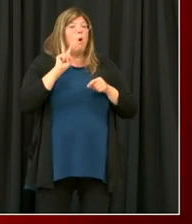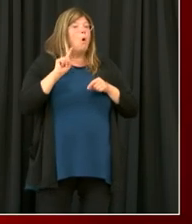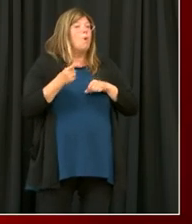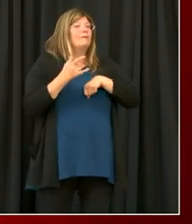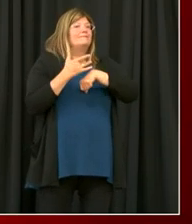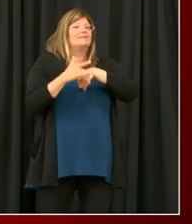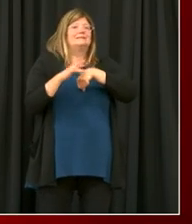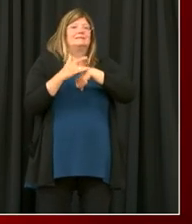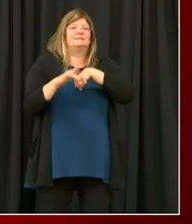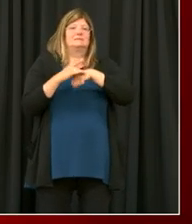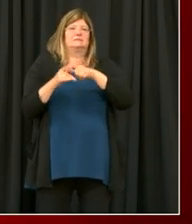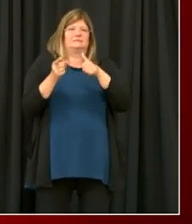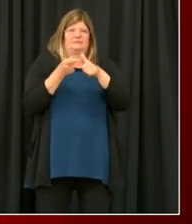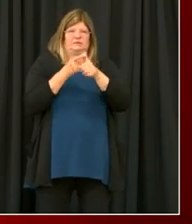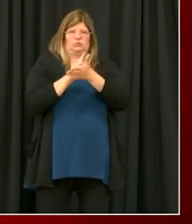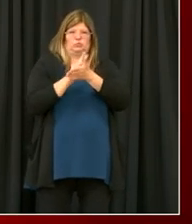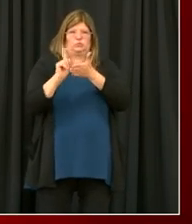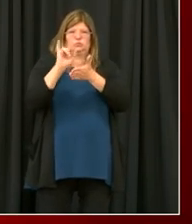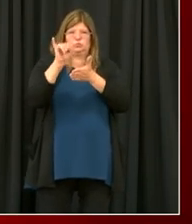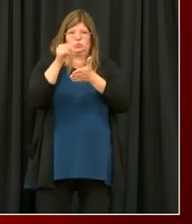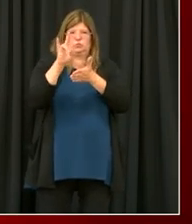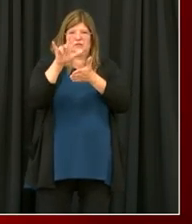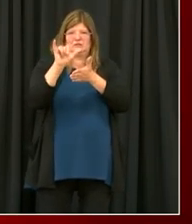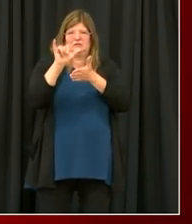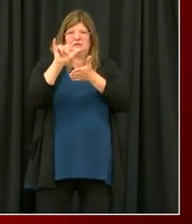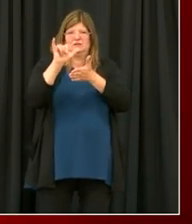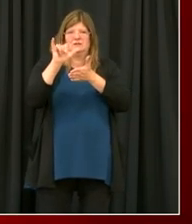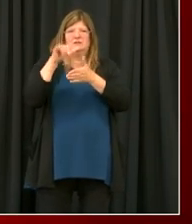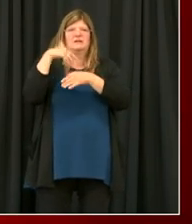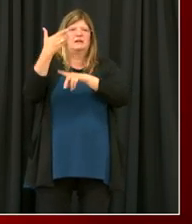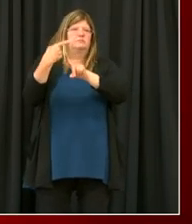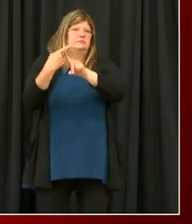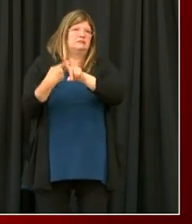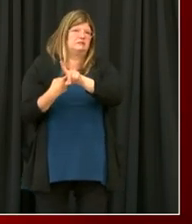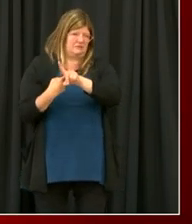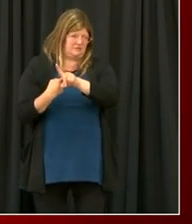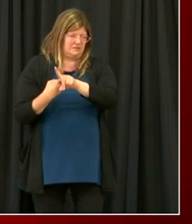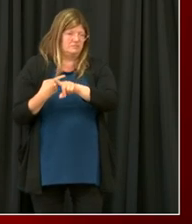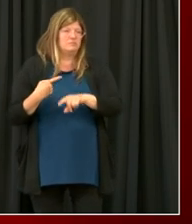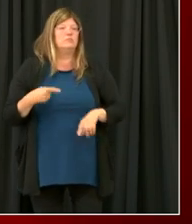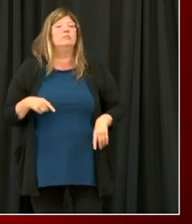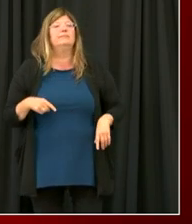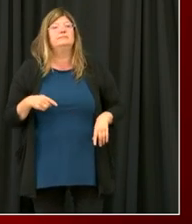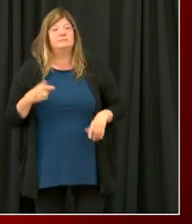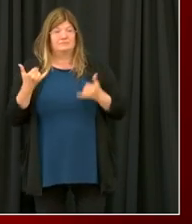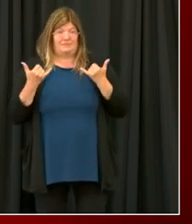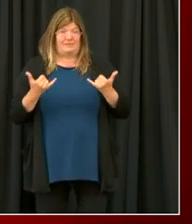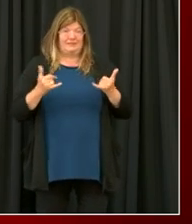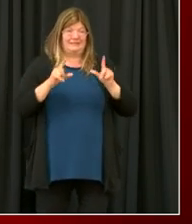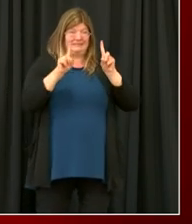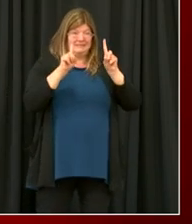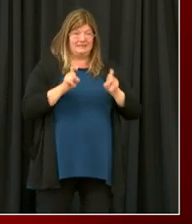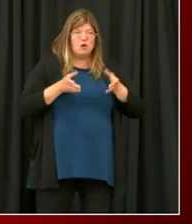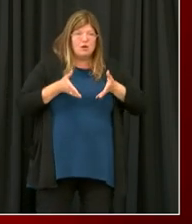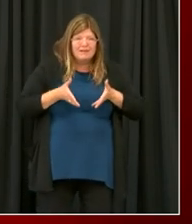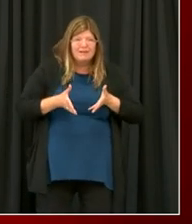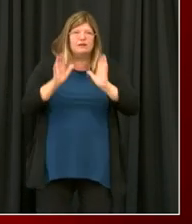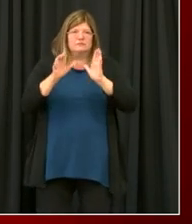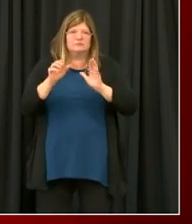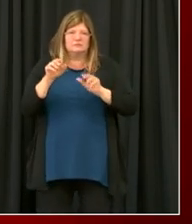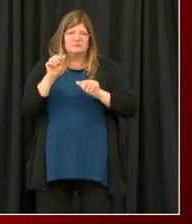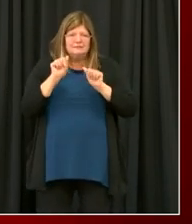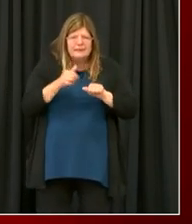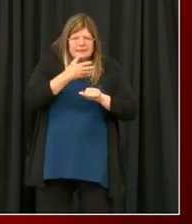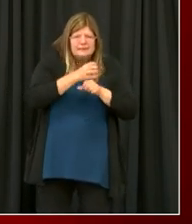July, and this is for us to do what's called the seroprevalence survey, which allows us to be able to get a better